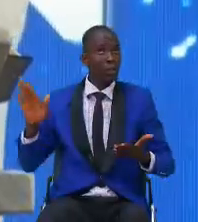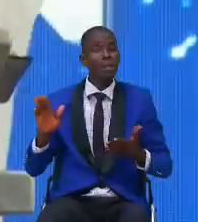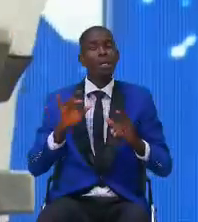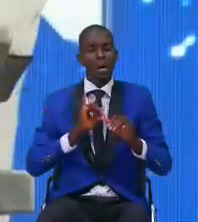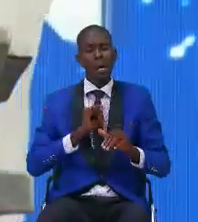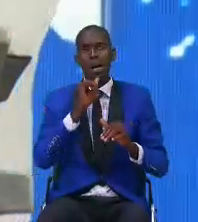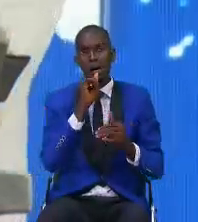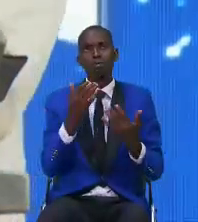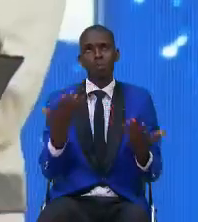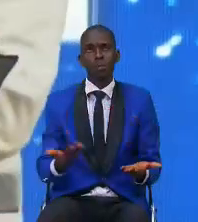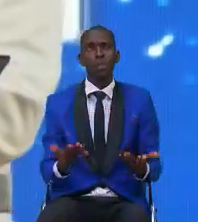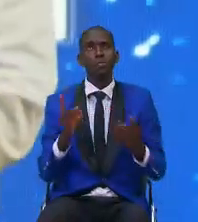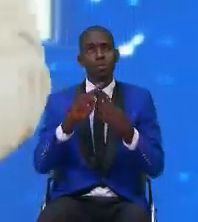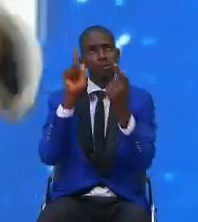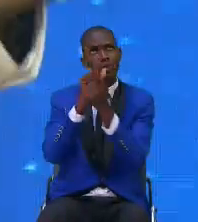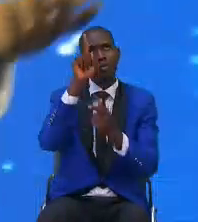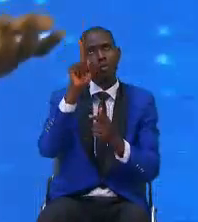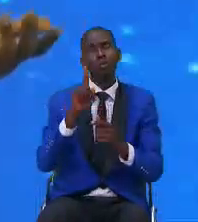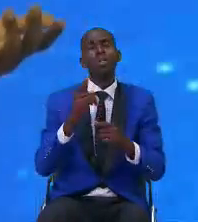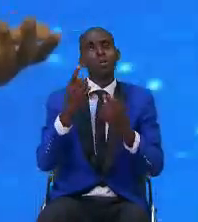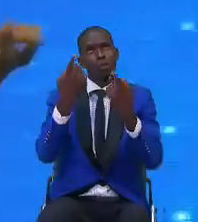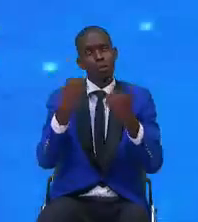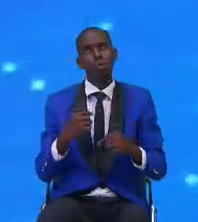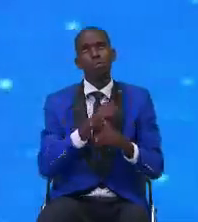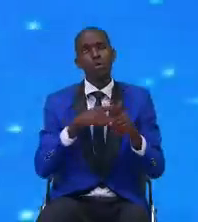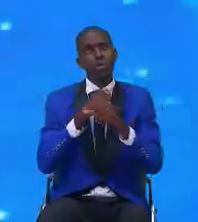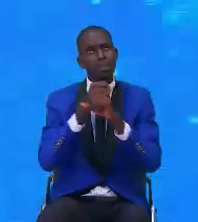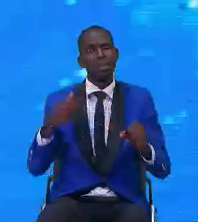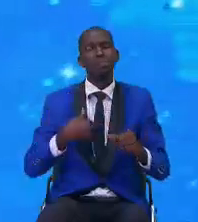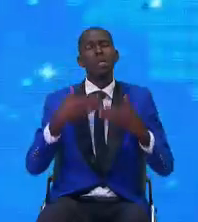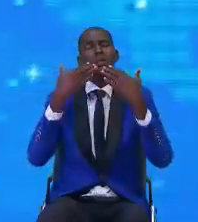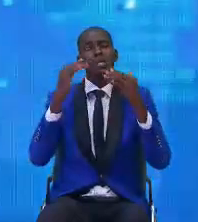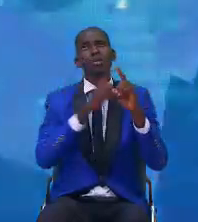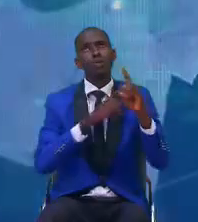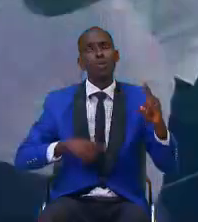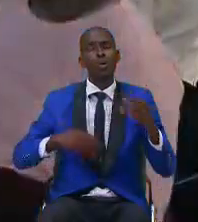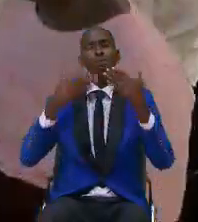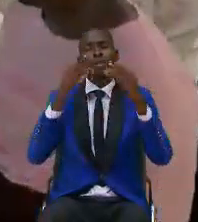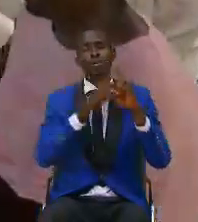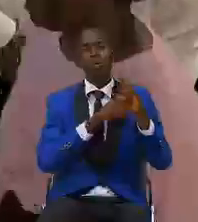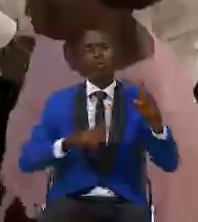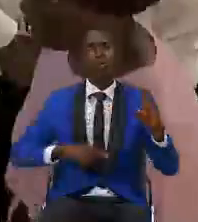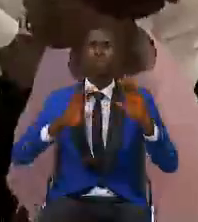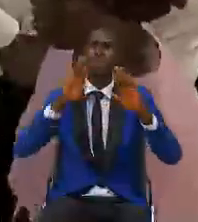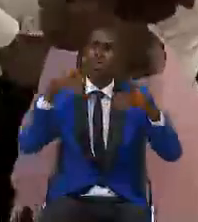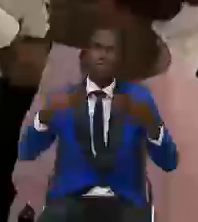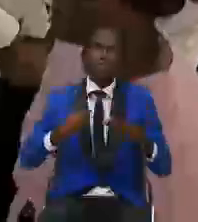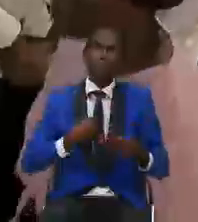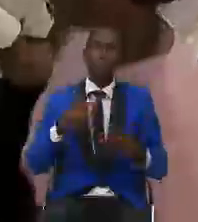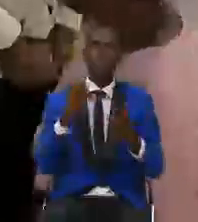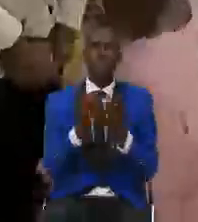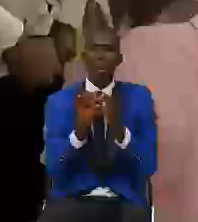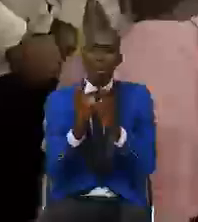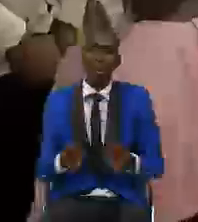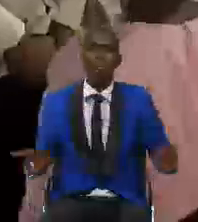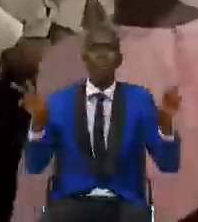you will in no wise cast out. I have come, I am saved. Thank you, Lord. Thank you, Lord. And grant